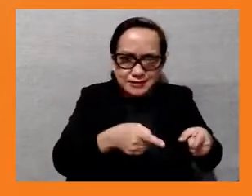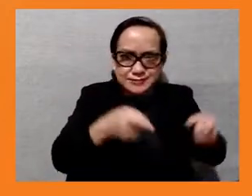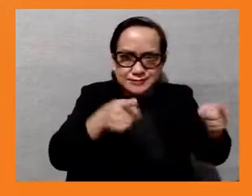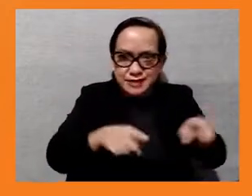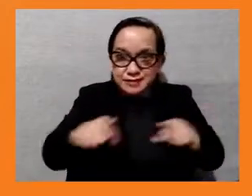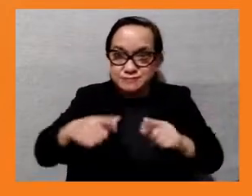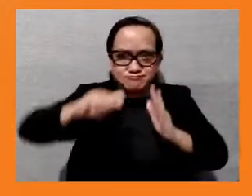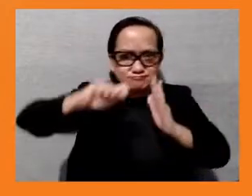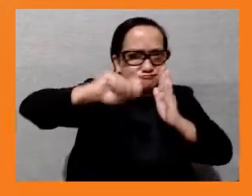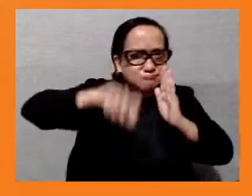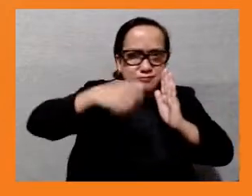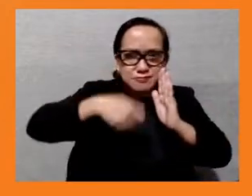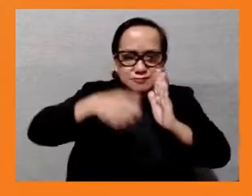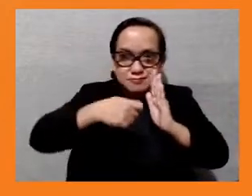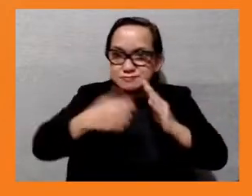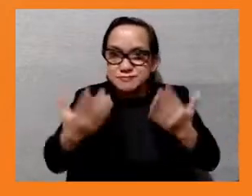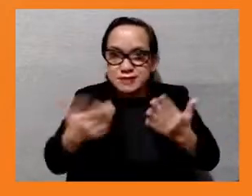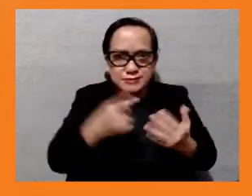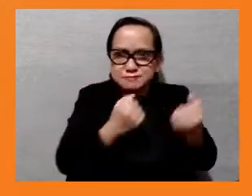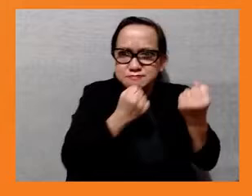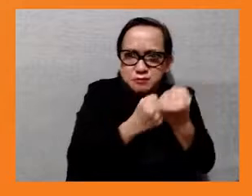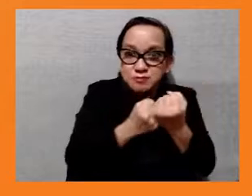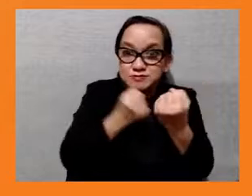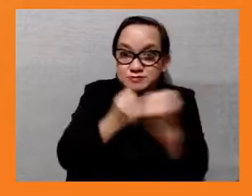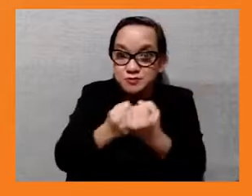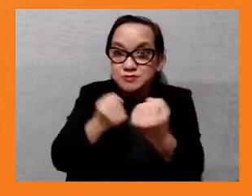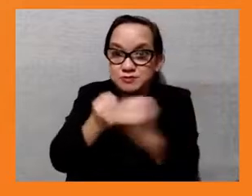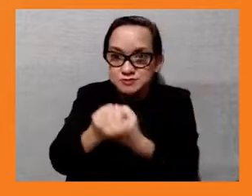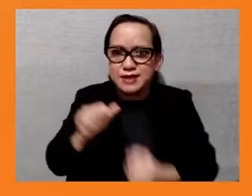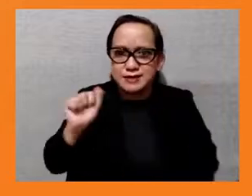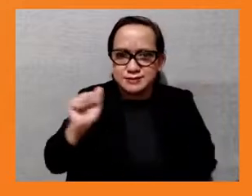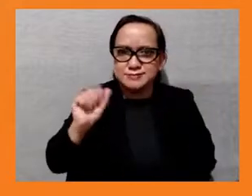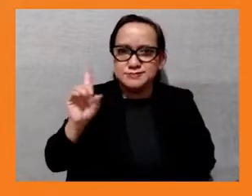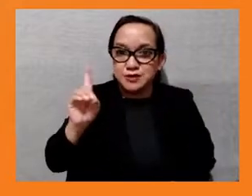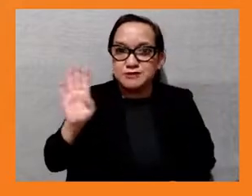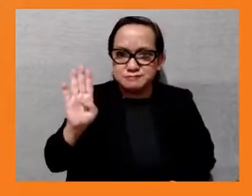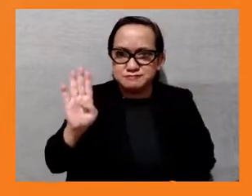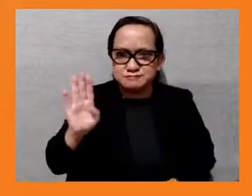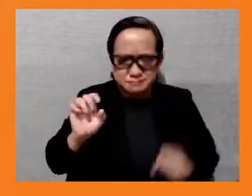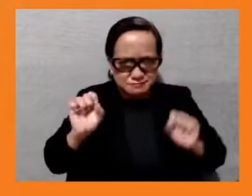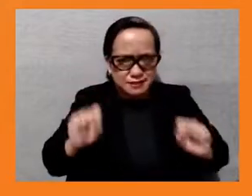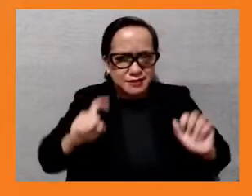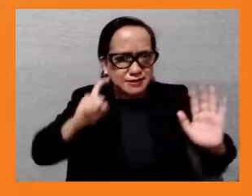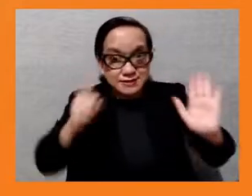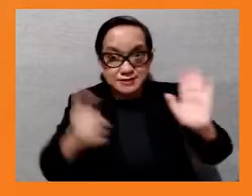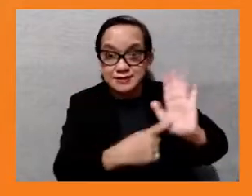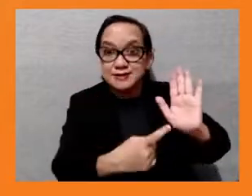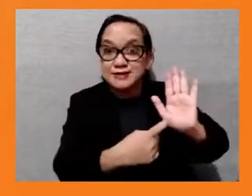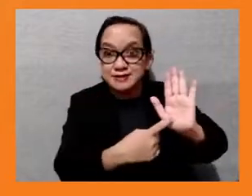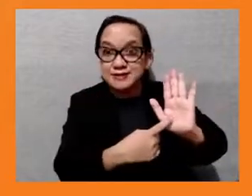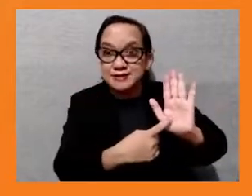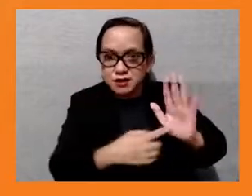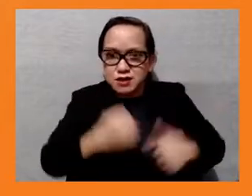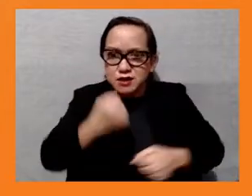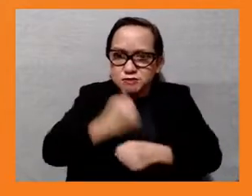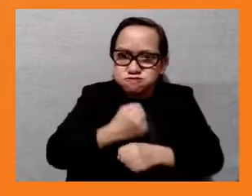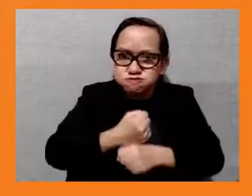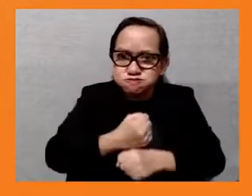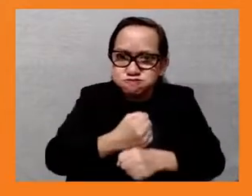with lower thresholds than the current policy, as well as integrating climate risk screening at the project and community